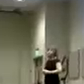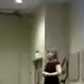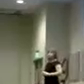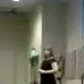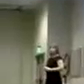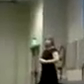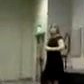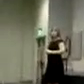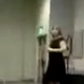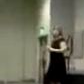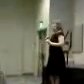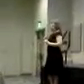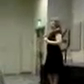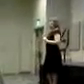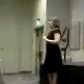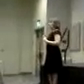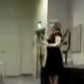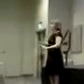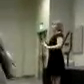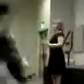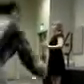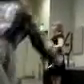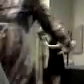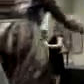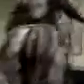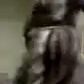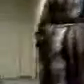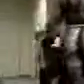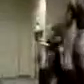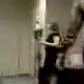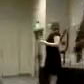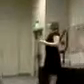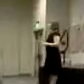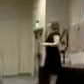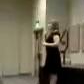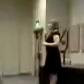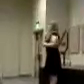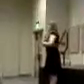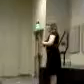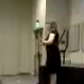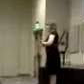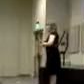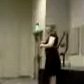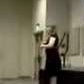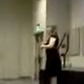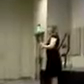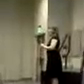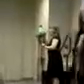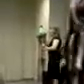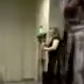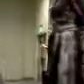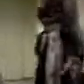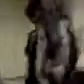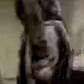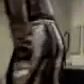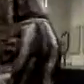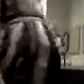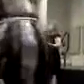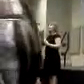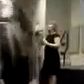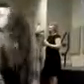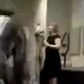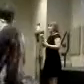I want to rest that for you. folks who put their names on the floor. Do we have time? I'll do the wrong panel. This is Finn Martin.